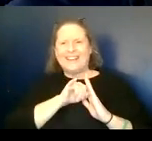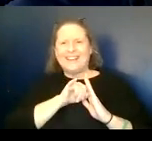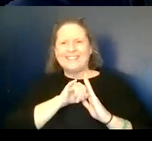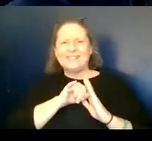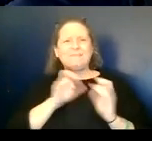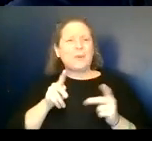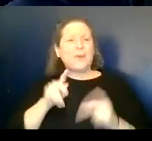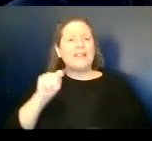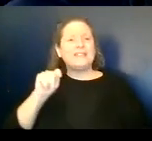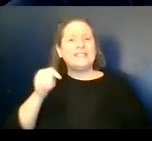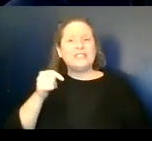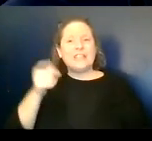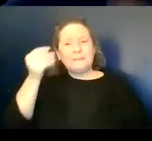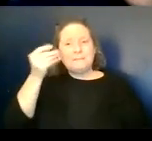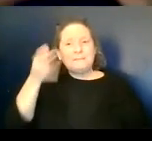us more.